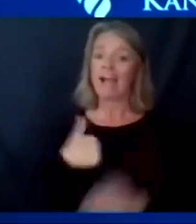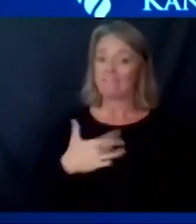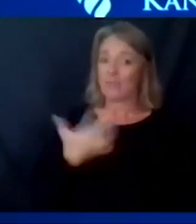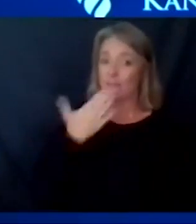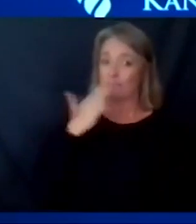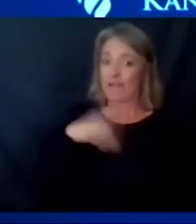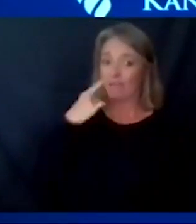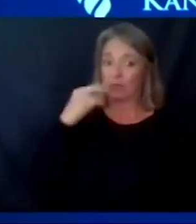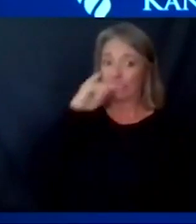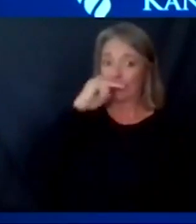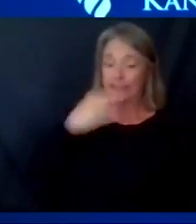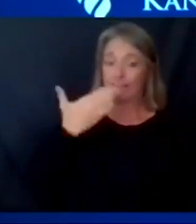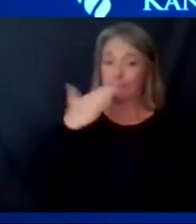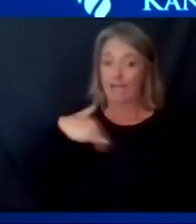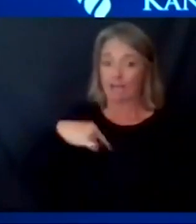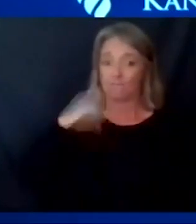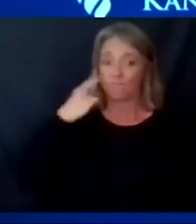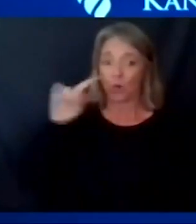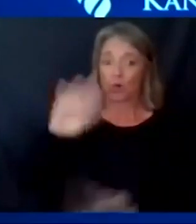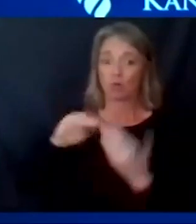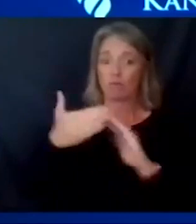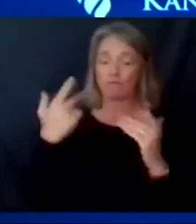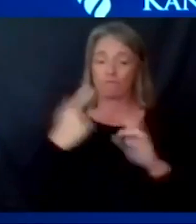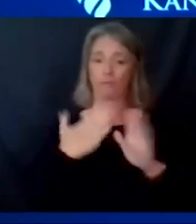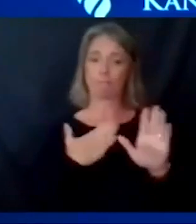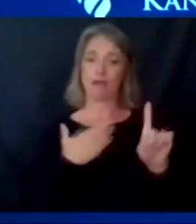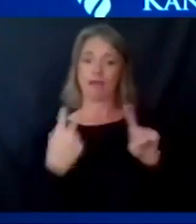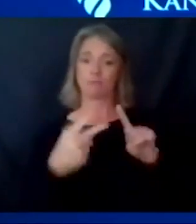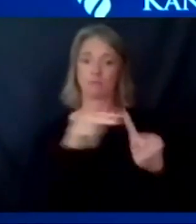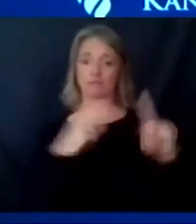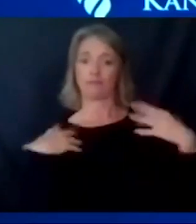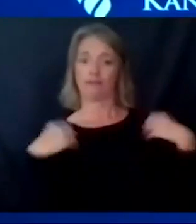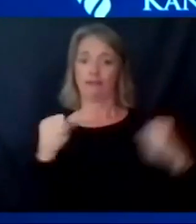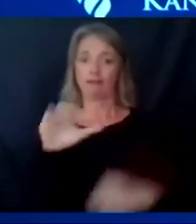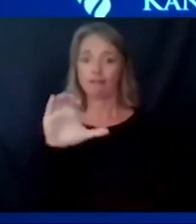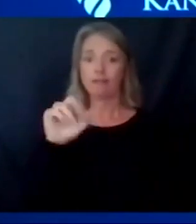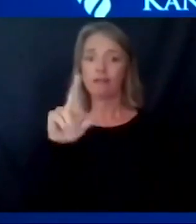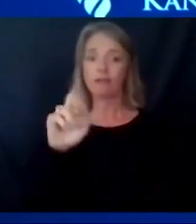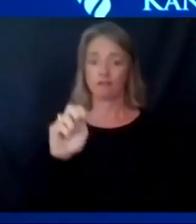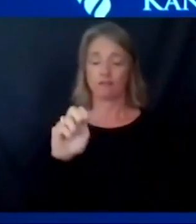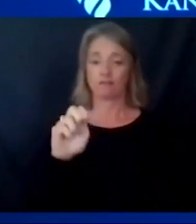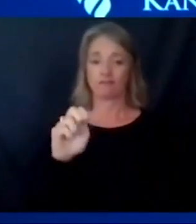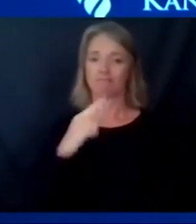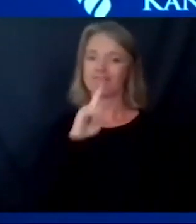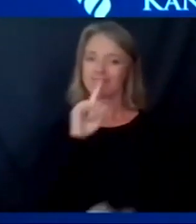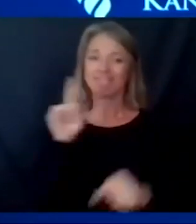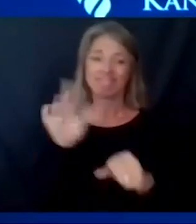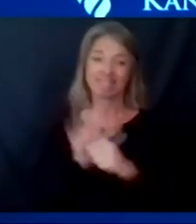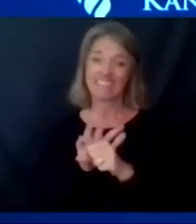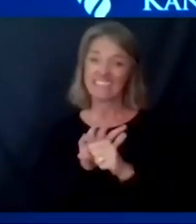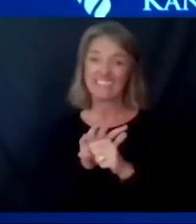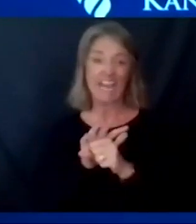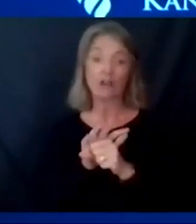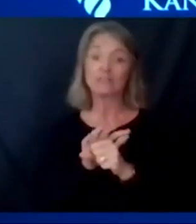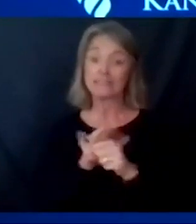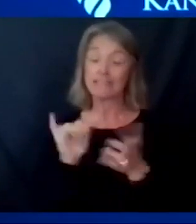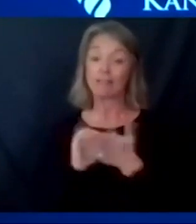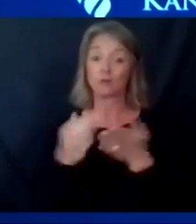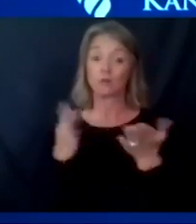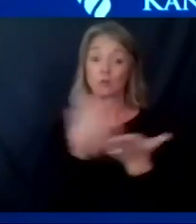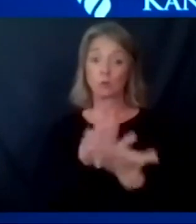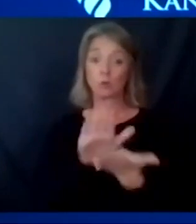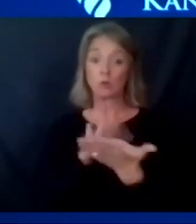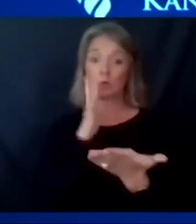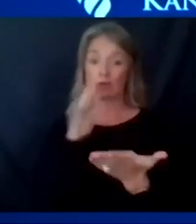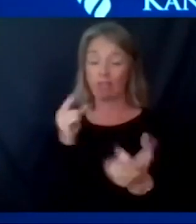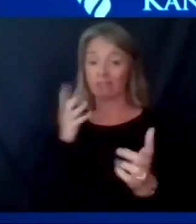community, all from a healthcare standpoint, because I think you're almost guaranteeing that those schools are going to end up having to significantly quarantine